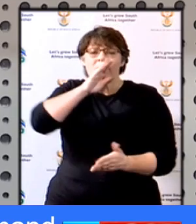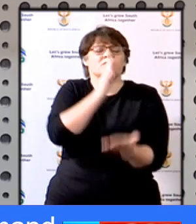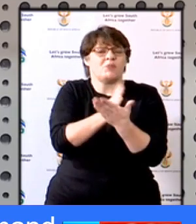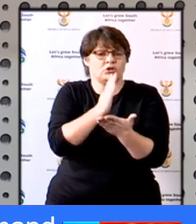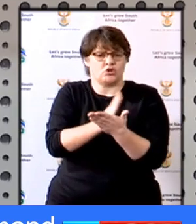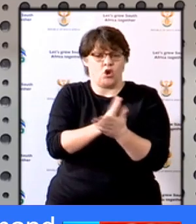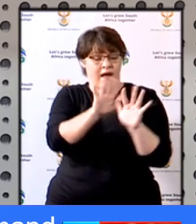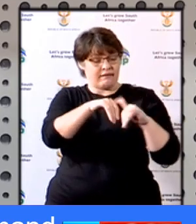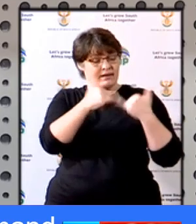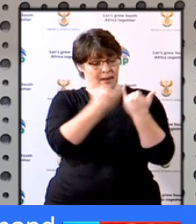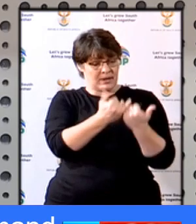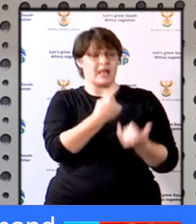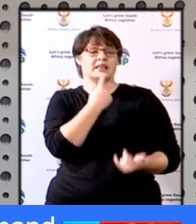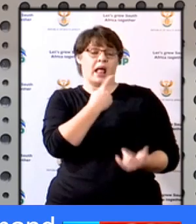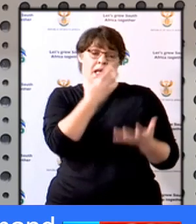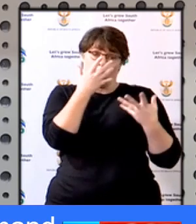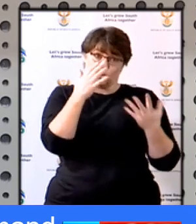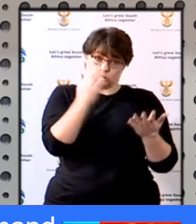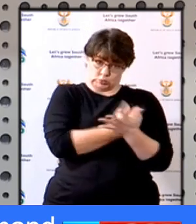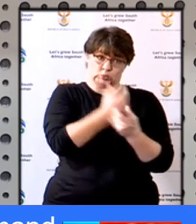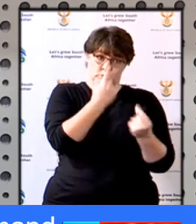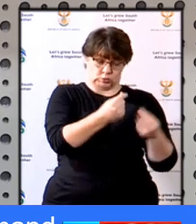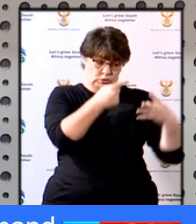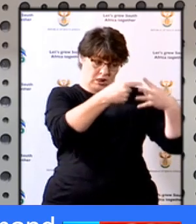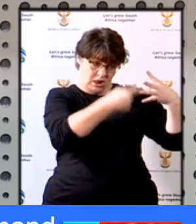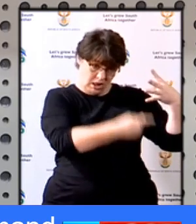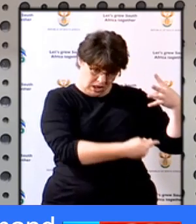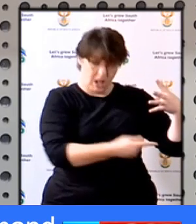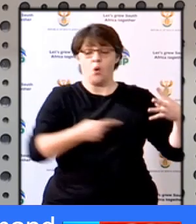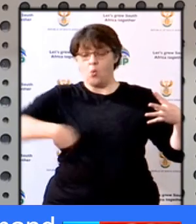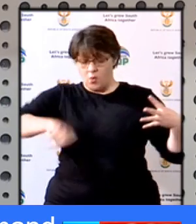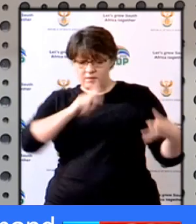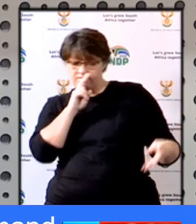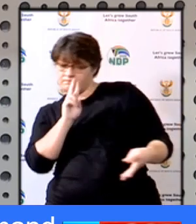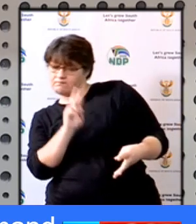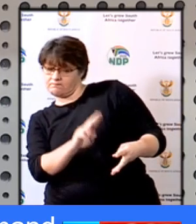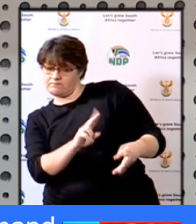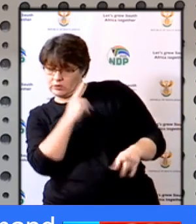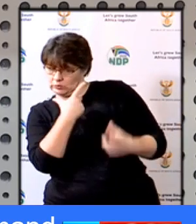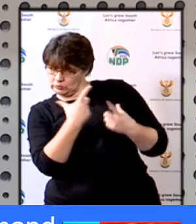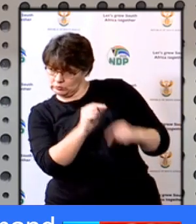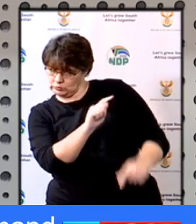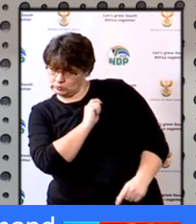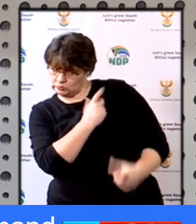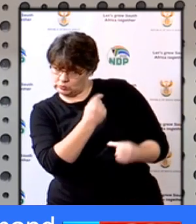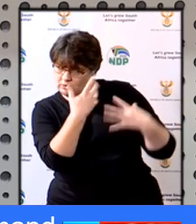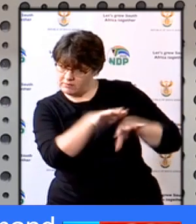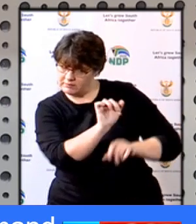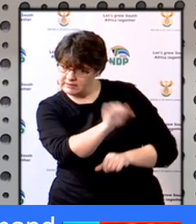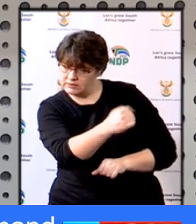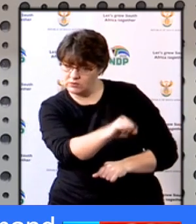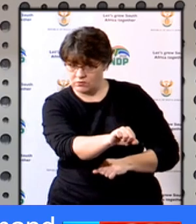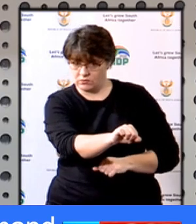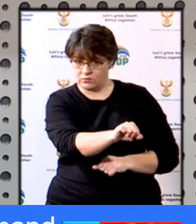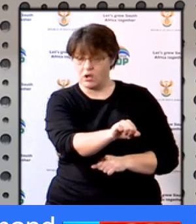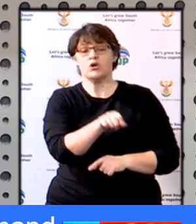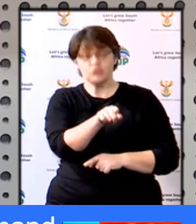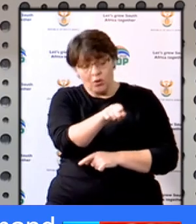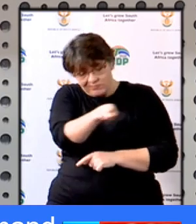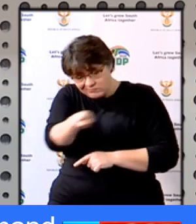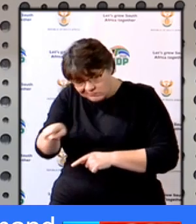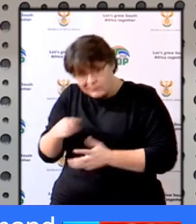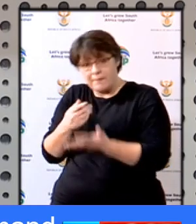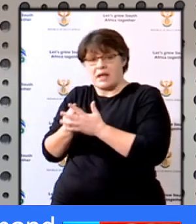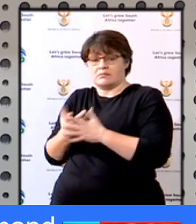a company says it will do this, that it actually does that. So we have asked industry associations to play a stronger